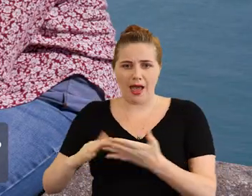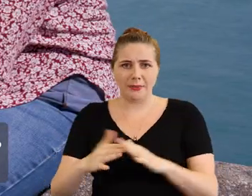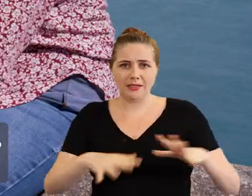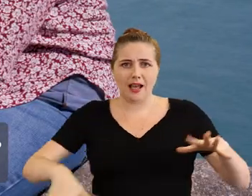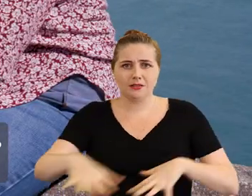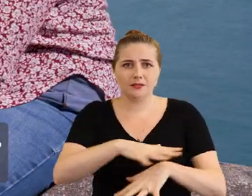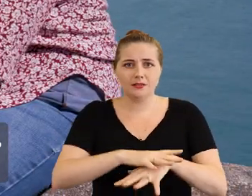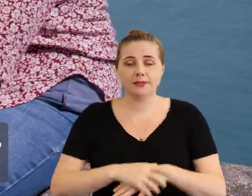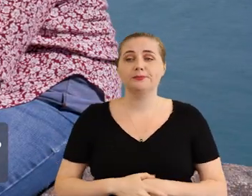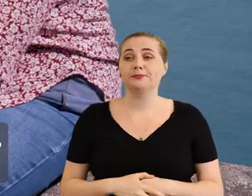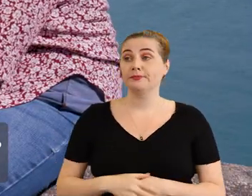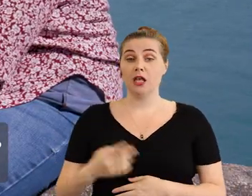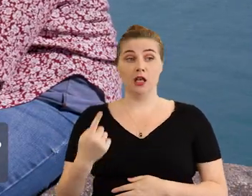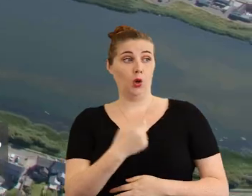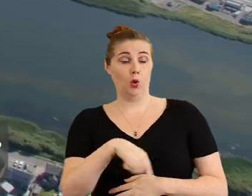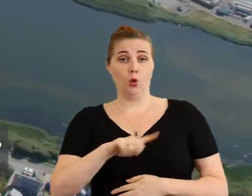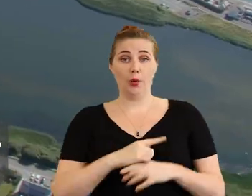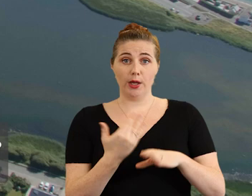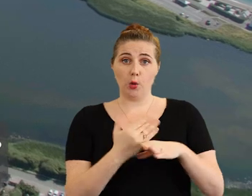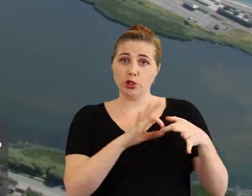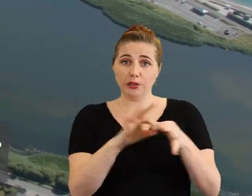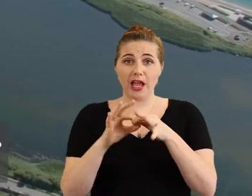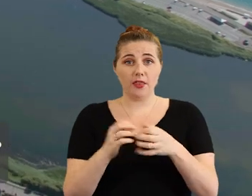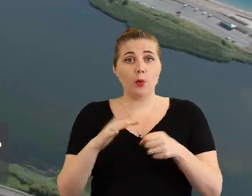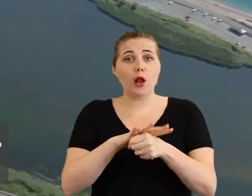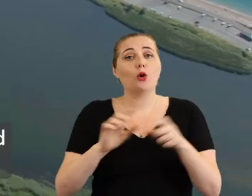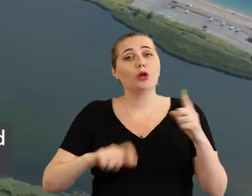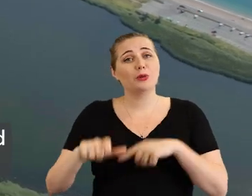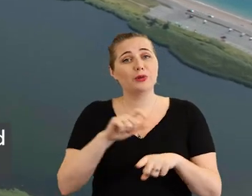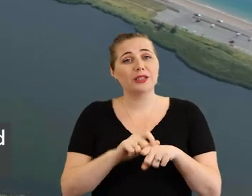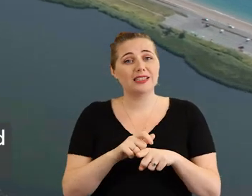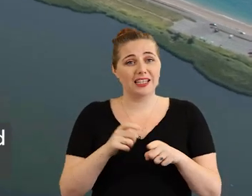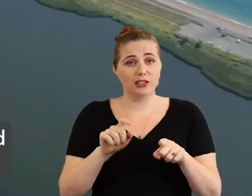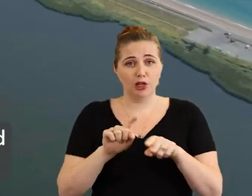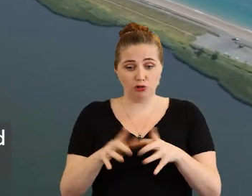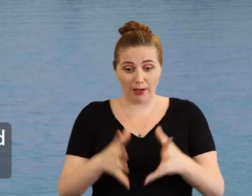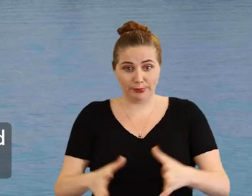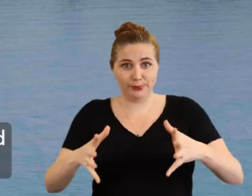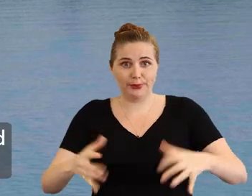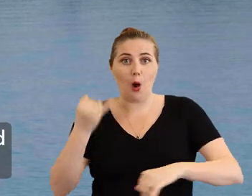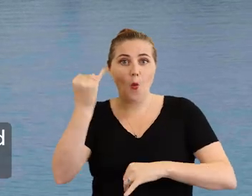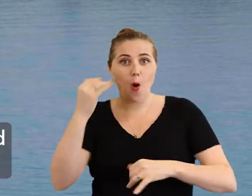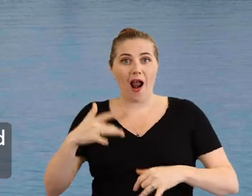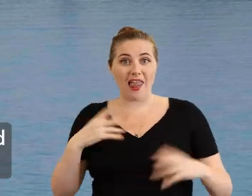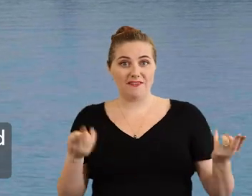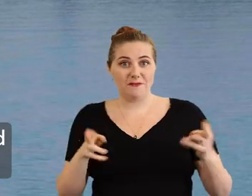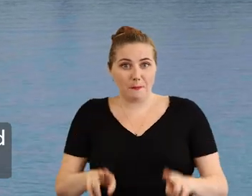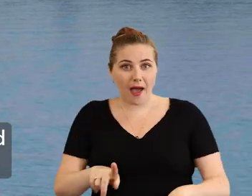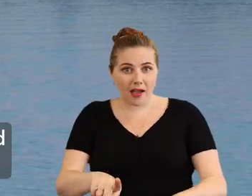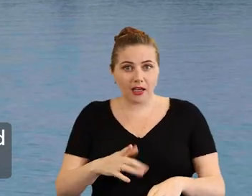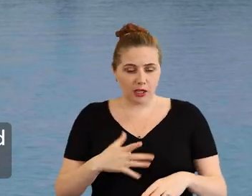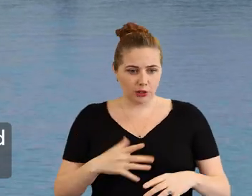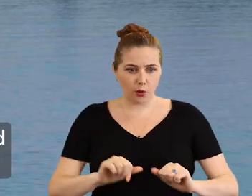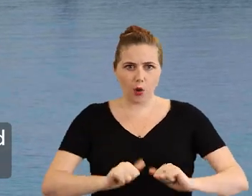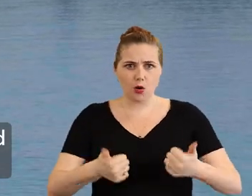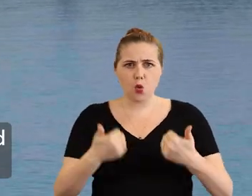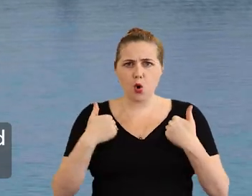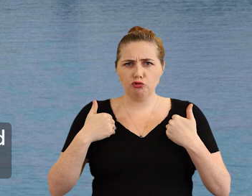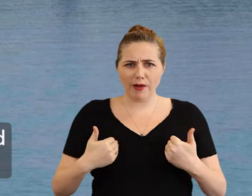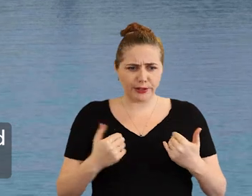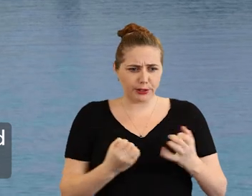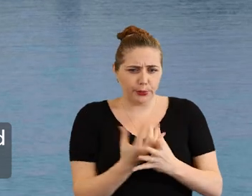So we're working with local communities basically to put the wildflowers back. So we want to create a robust, connected network